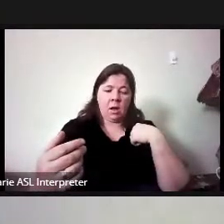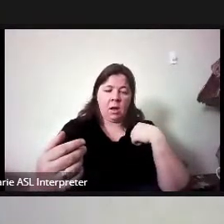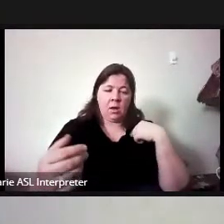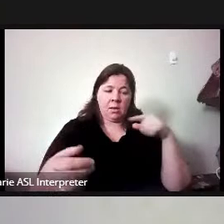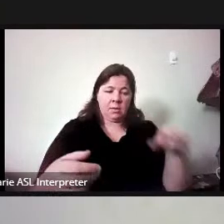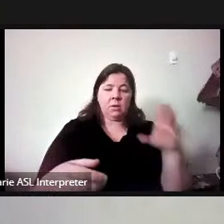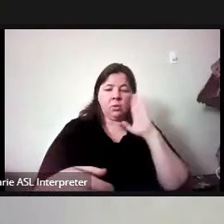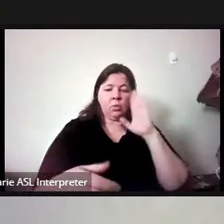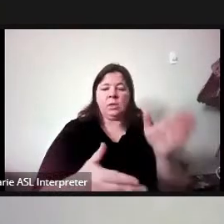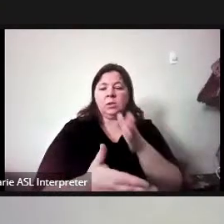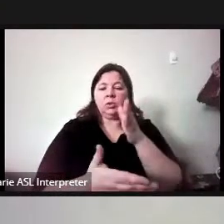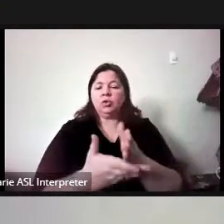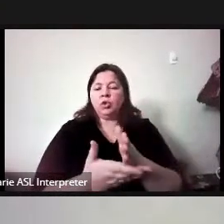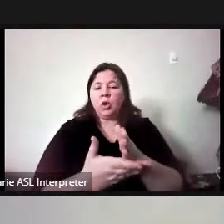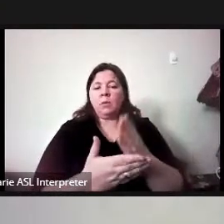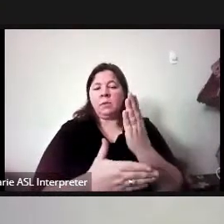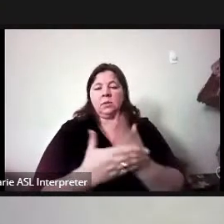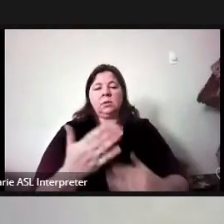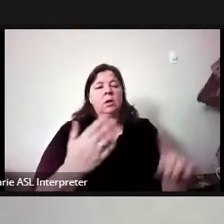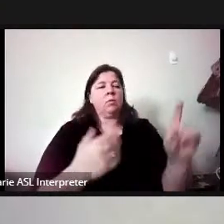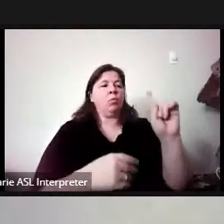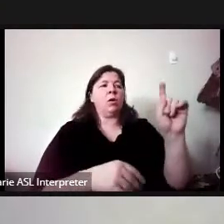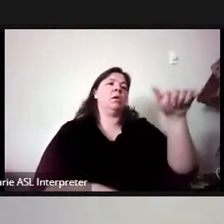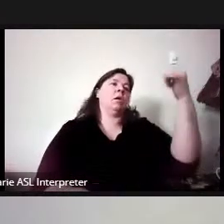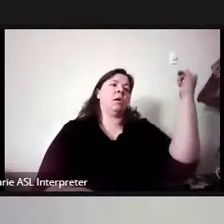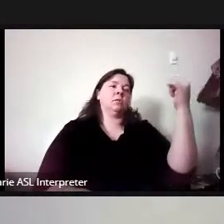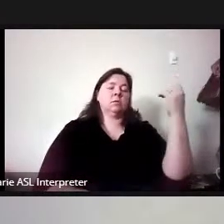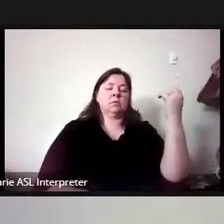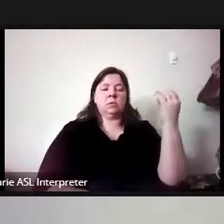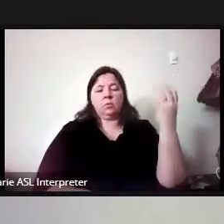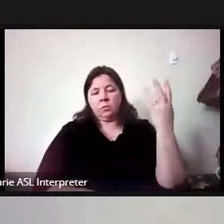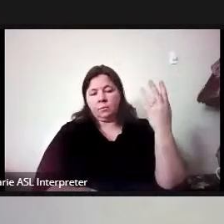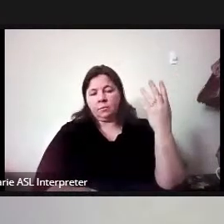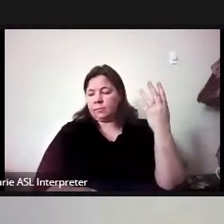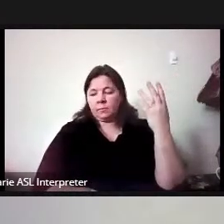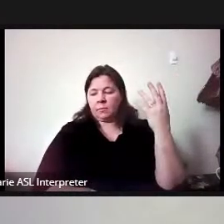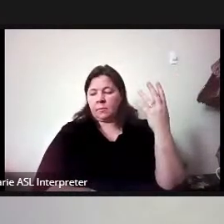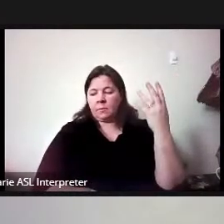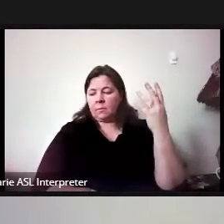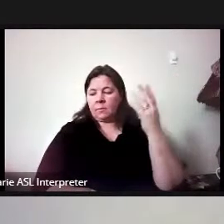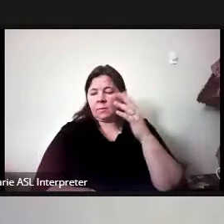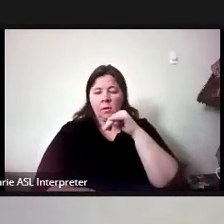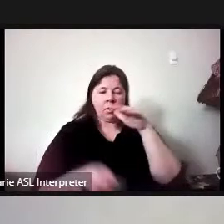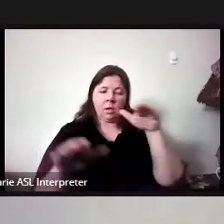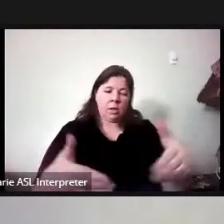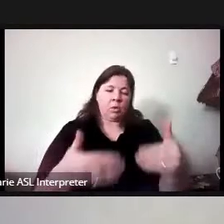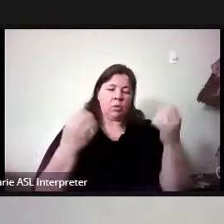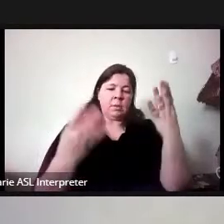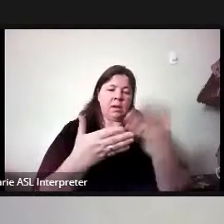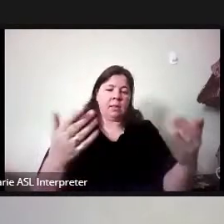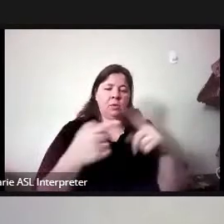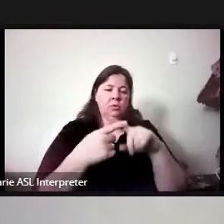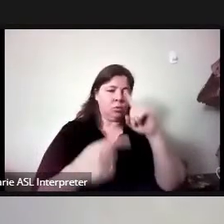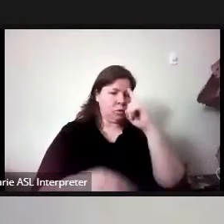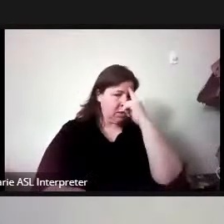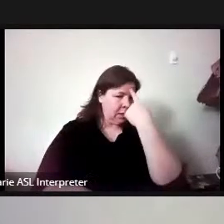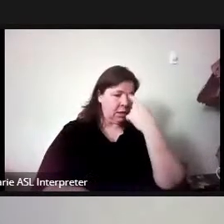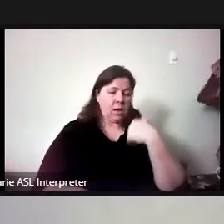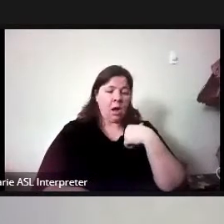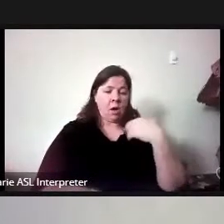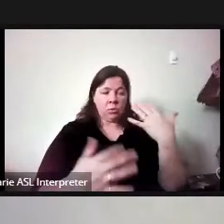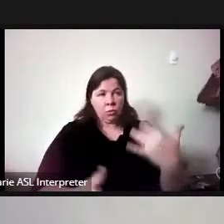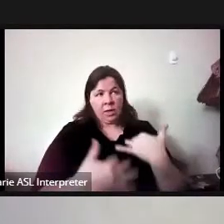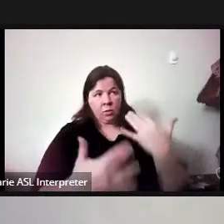are going to stop somewhere else, Yes, so absolutely. never like introduced so many things to India. I was